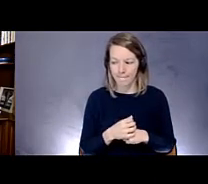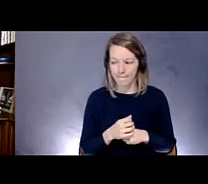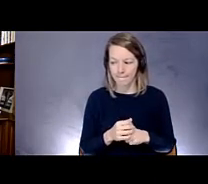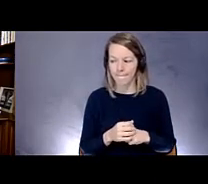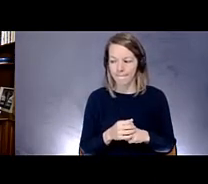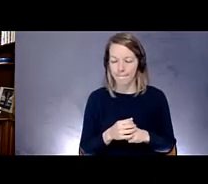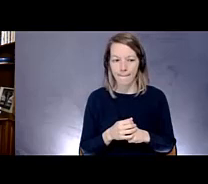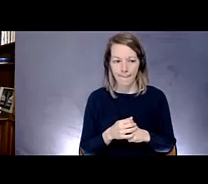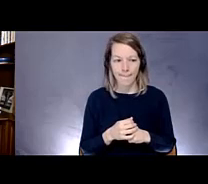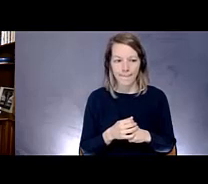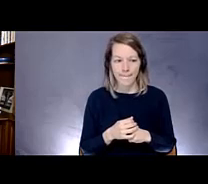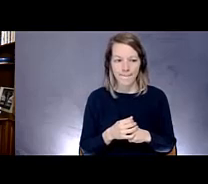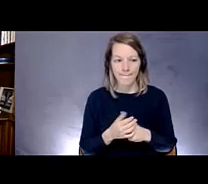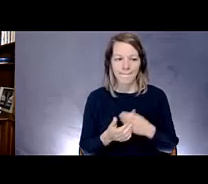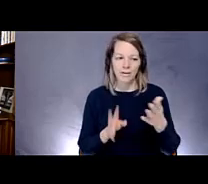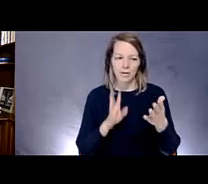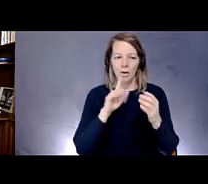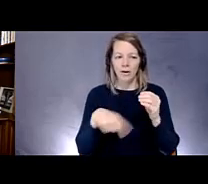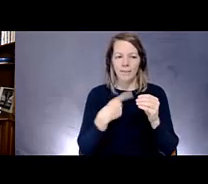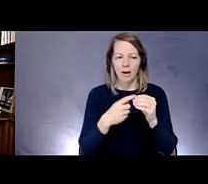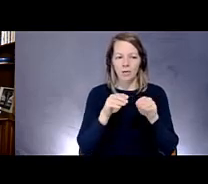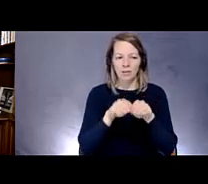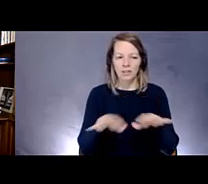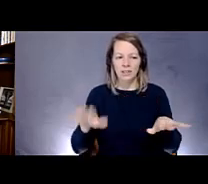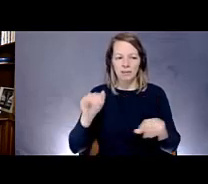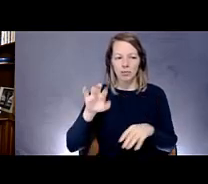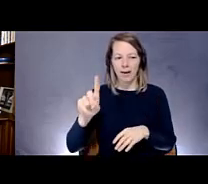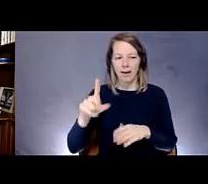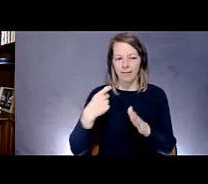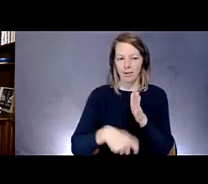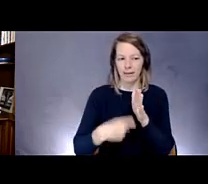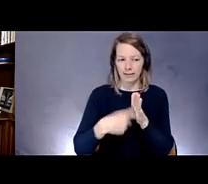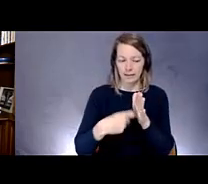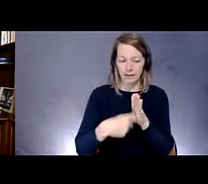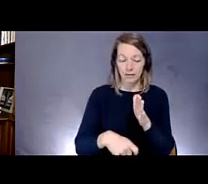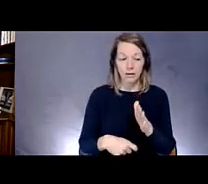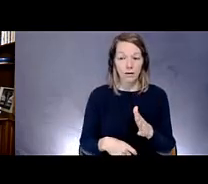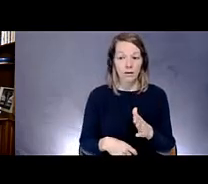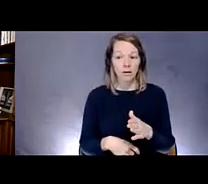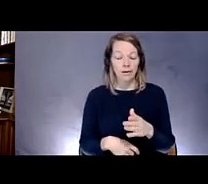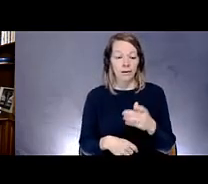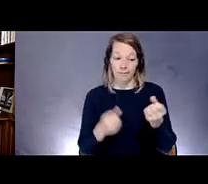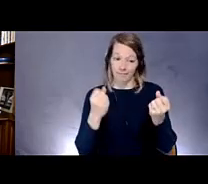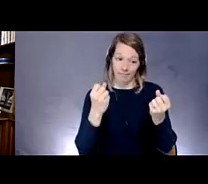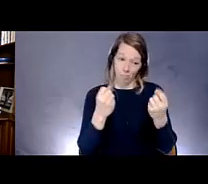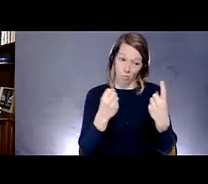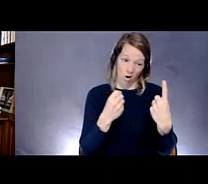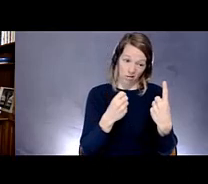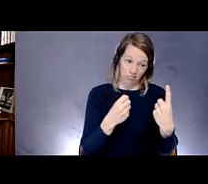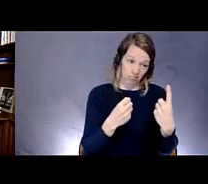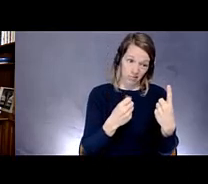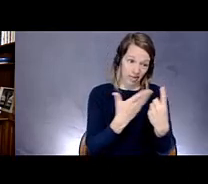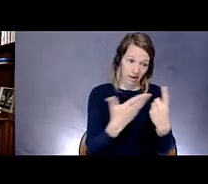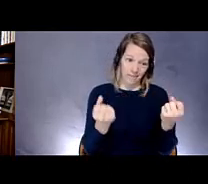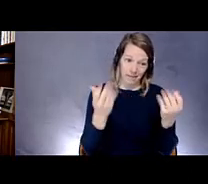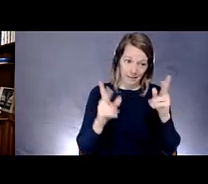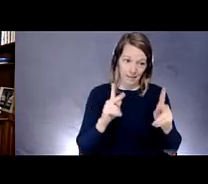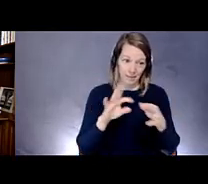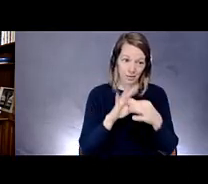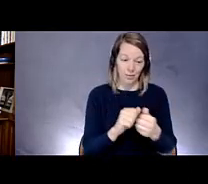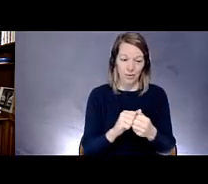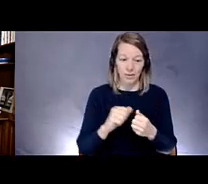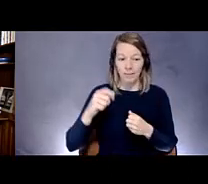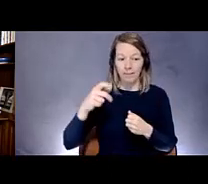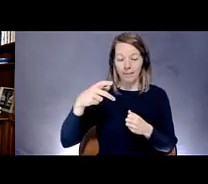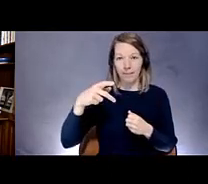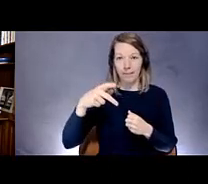asked me to talk about spread pricing. And this is just one of many things that people are doing related to PBMs.